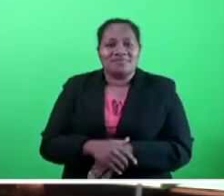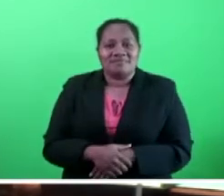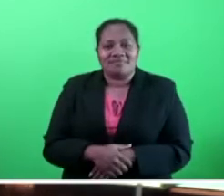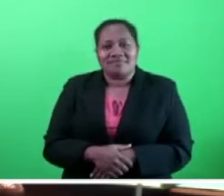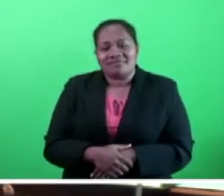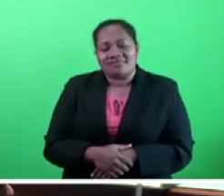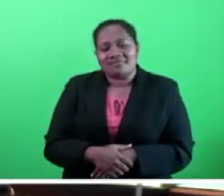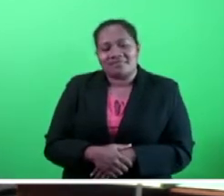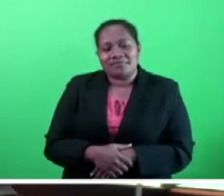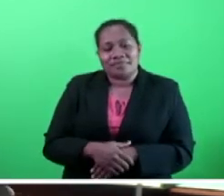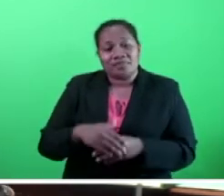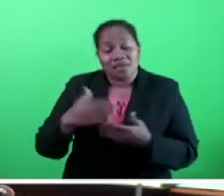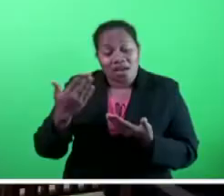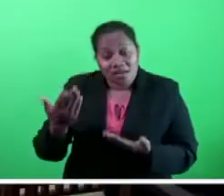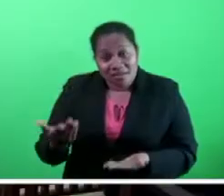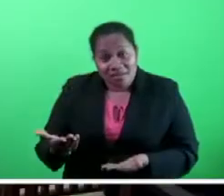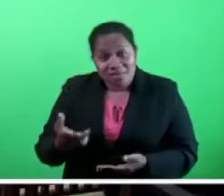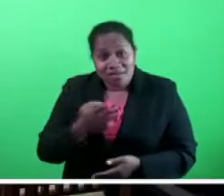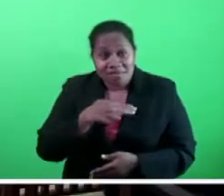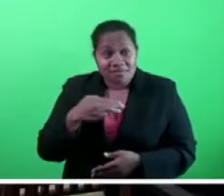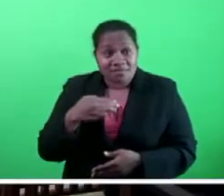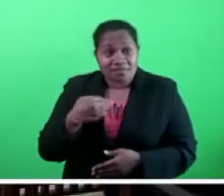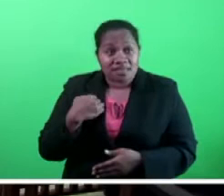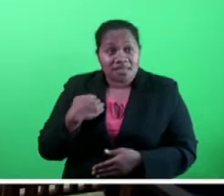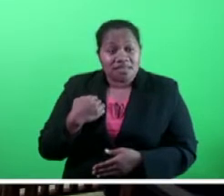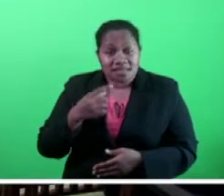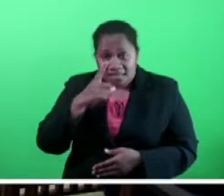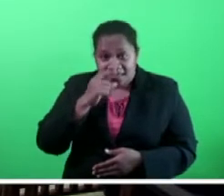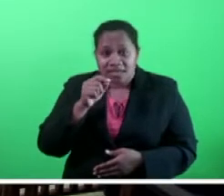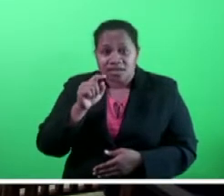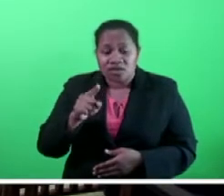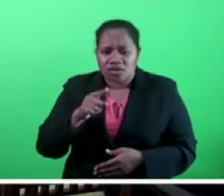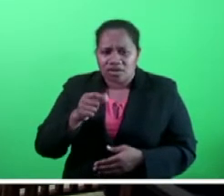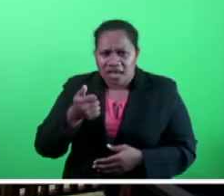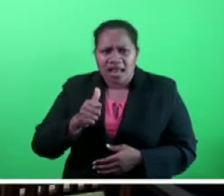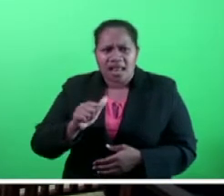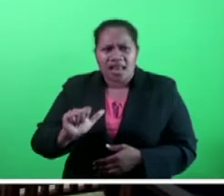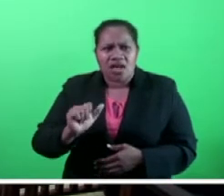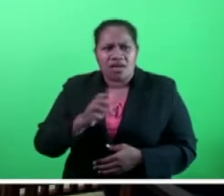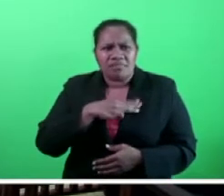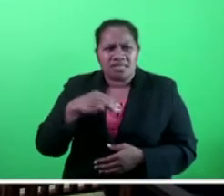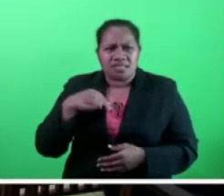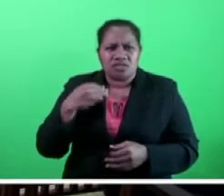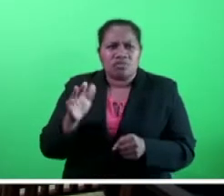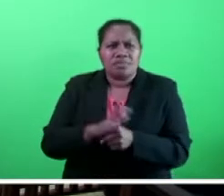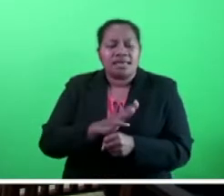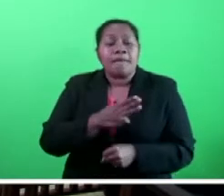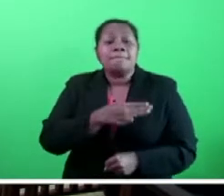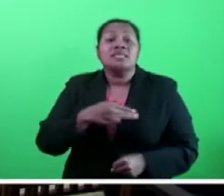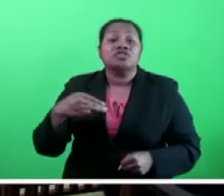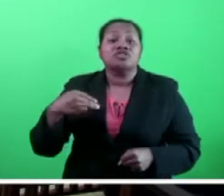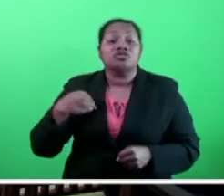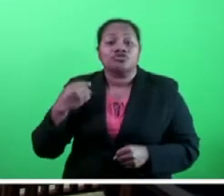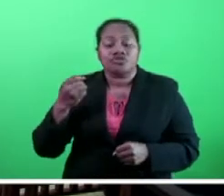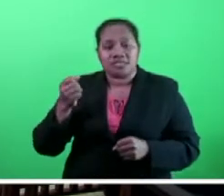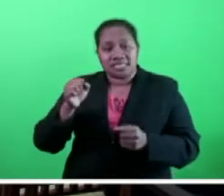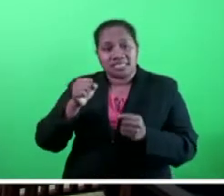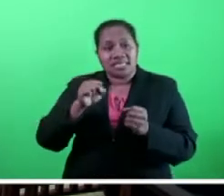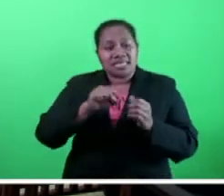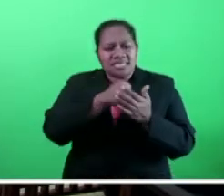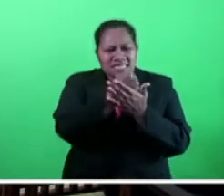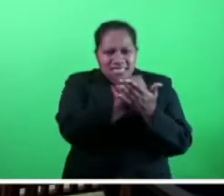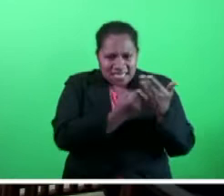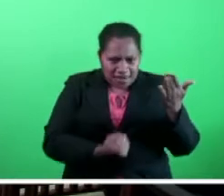Honourable Minister, Honourable Speaker, would you allow the Minister to make a ministerial statement in the order paper rather